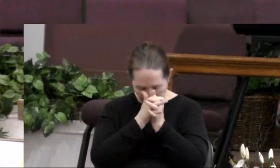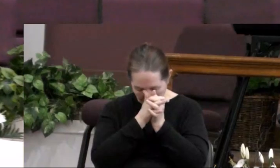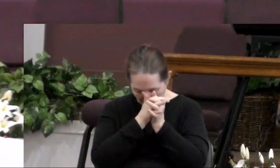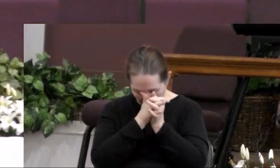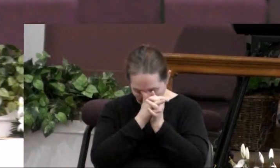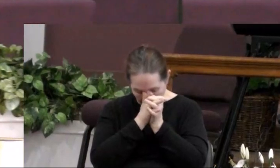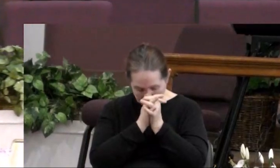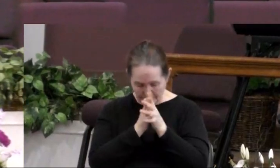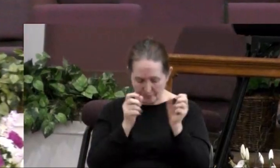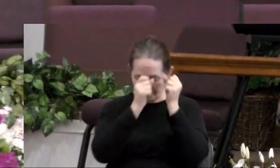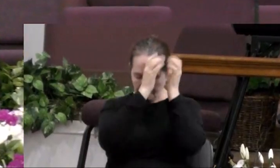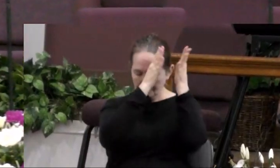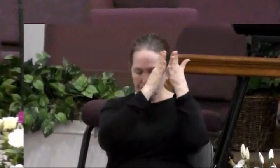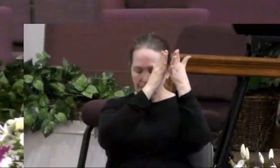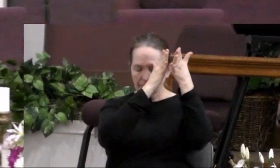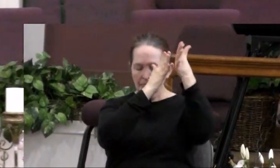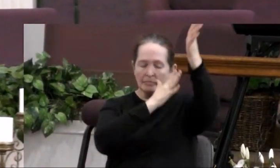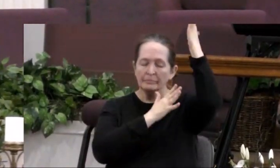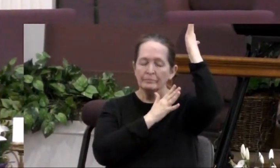Father God,